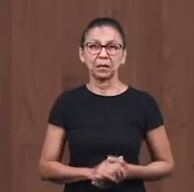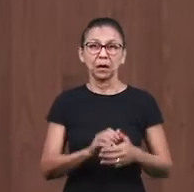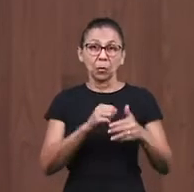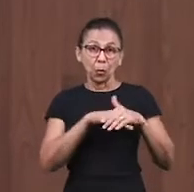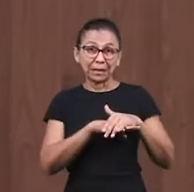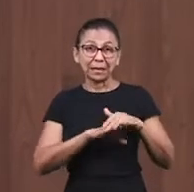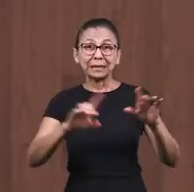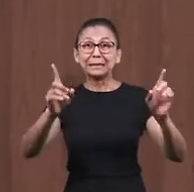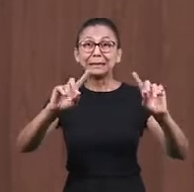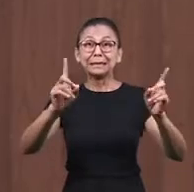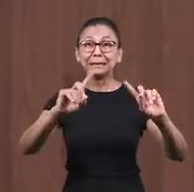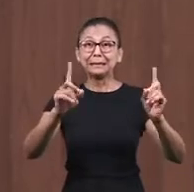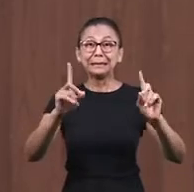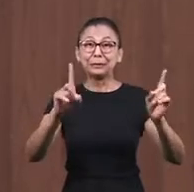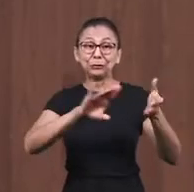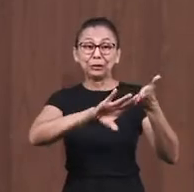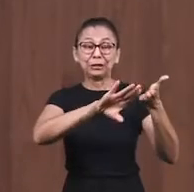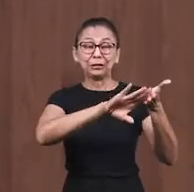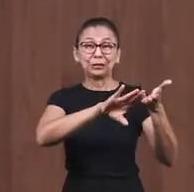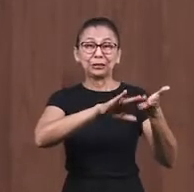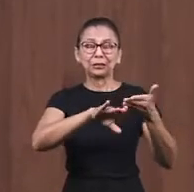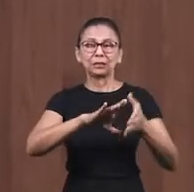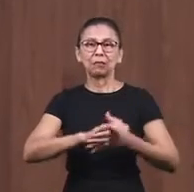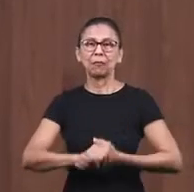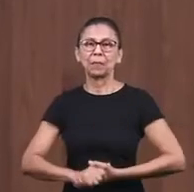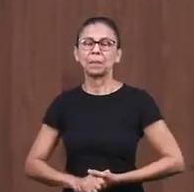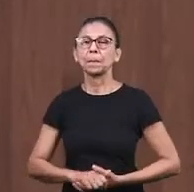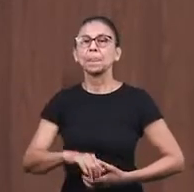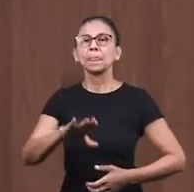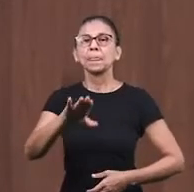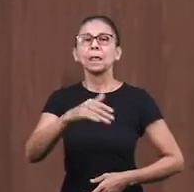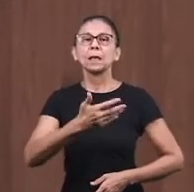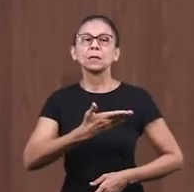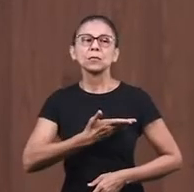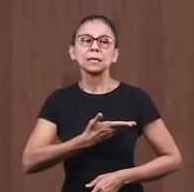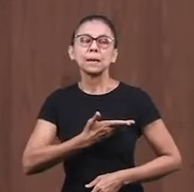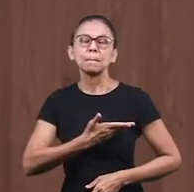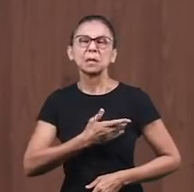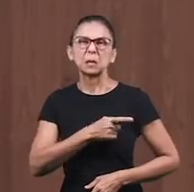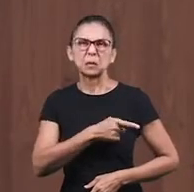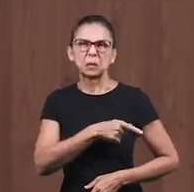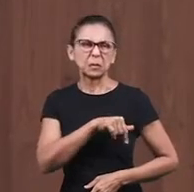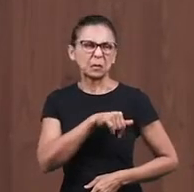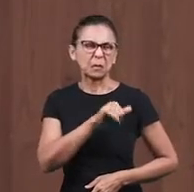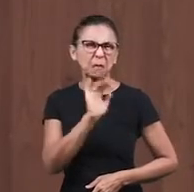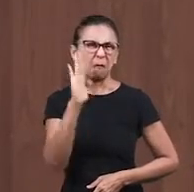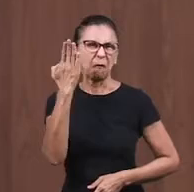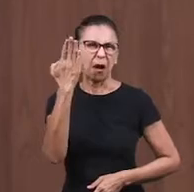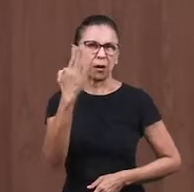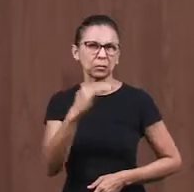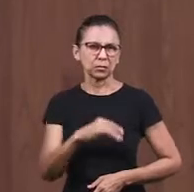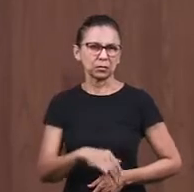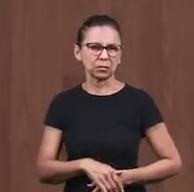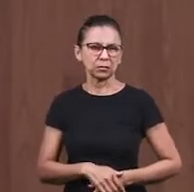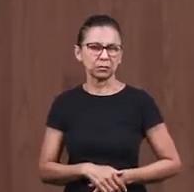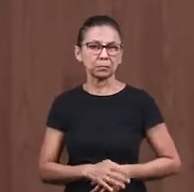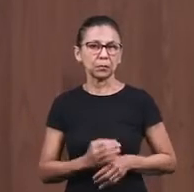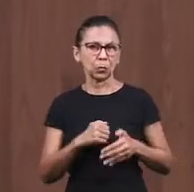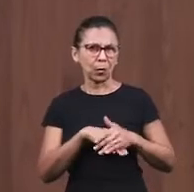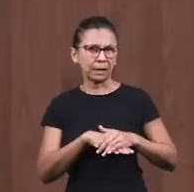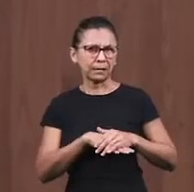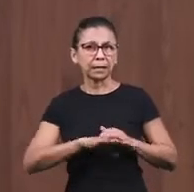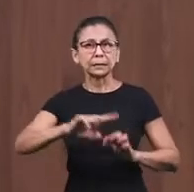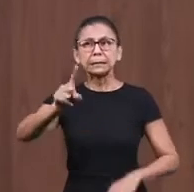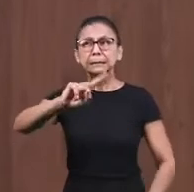we should not keep it. And what about the friendships? The friendships that wants to make us distant from the Lord, should we keep it in our